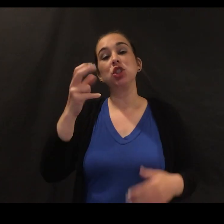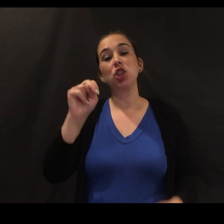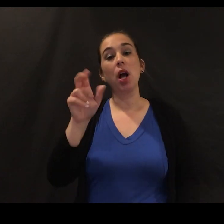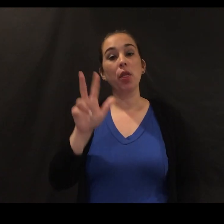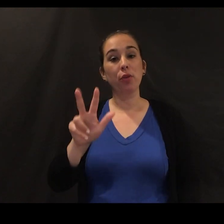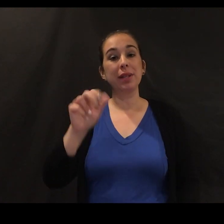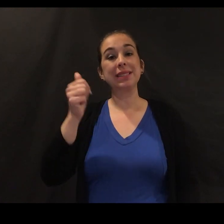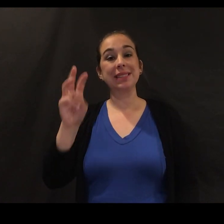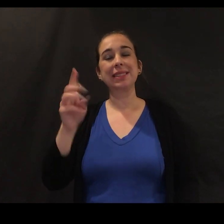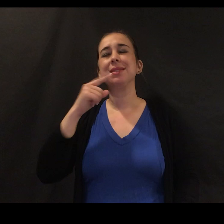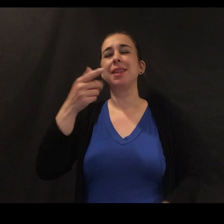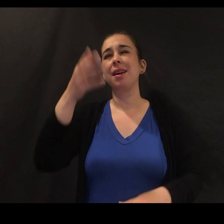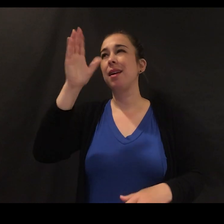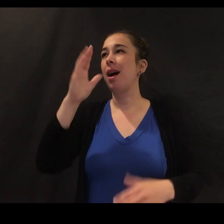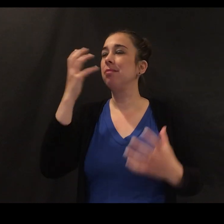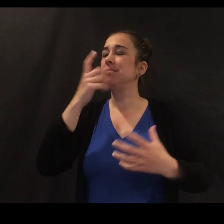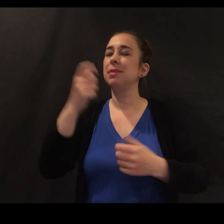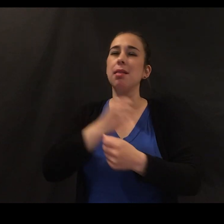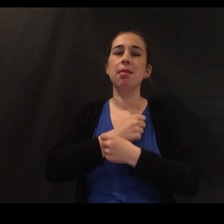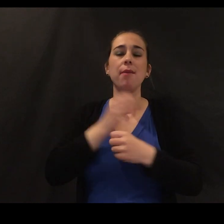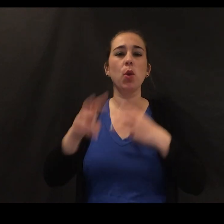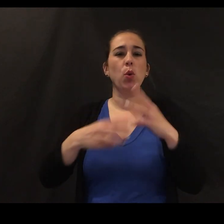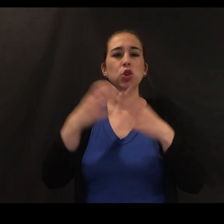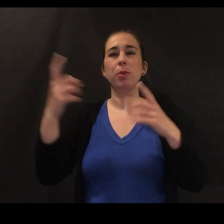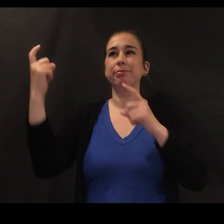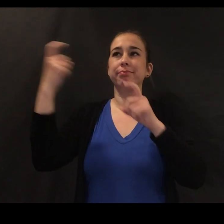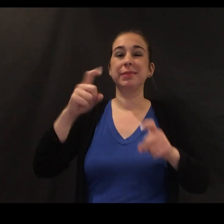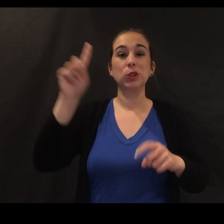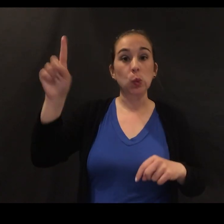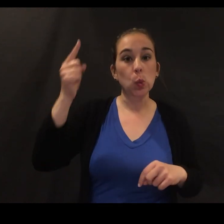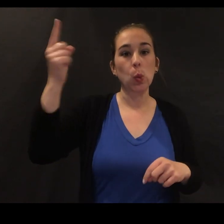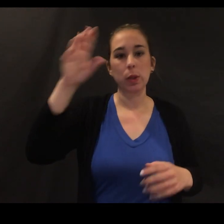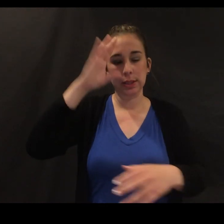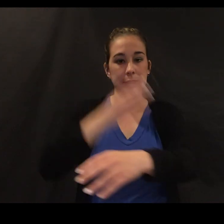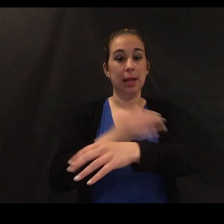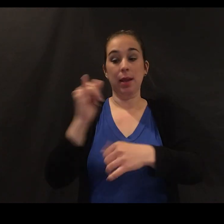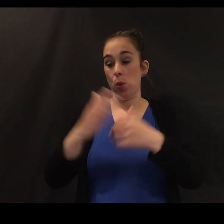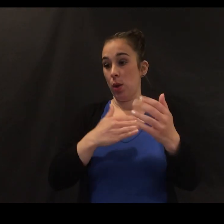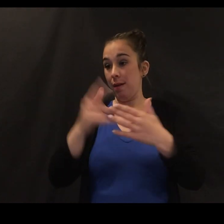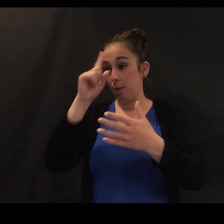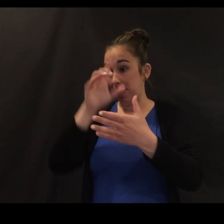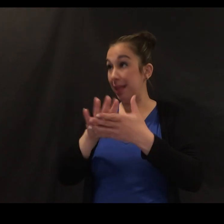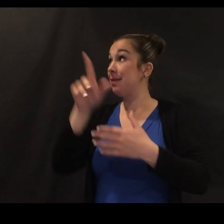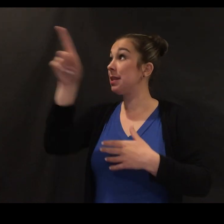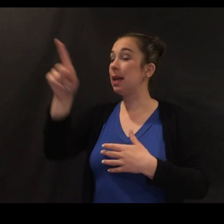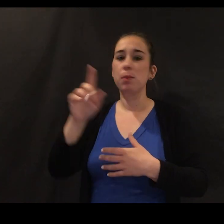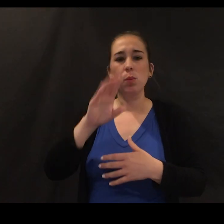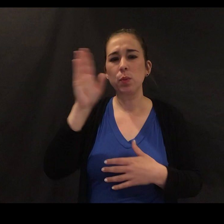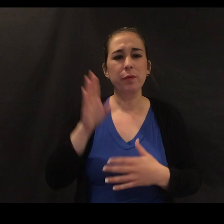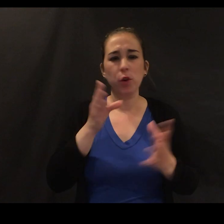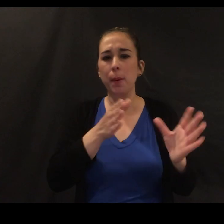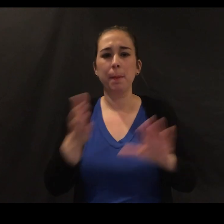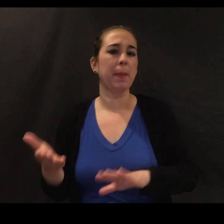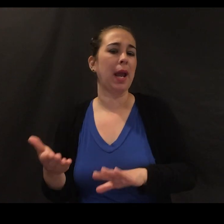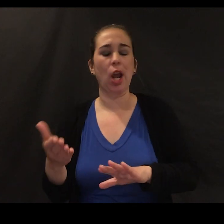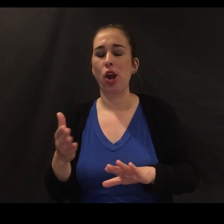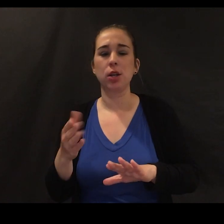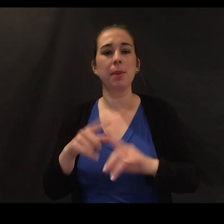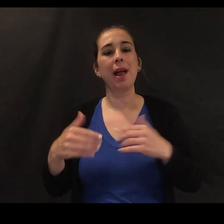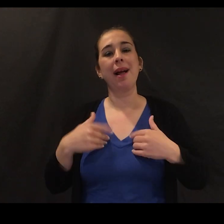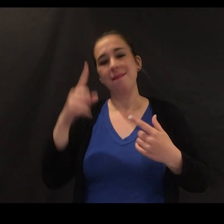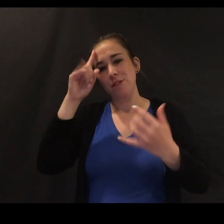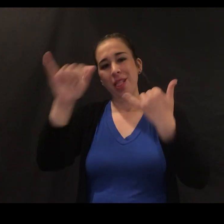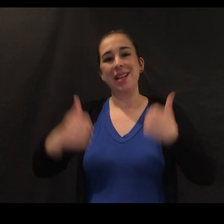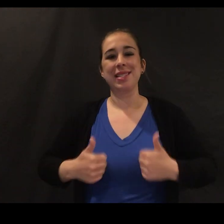so loved the world that He gave His one and only Son, that whoever believes in Him shall not perish, but have everlasting life." In